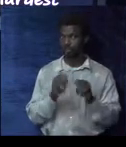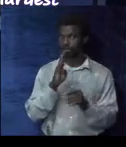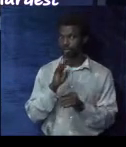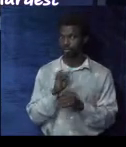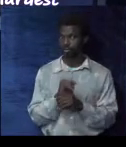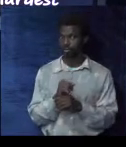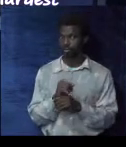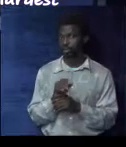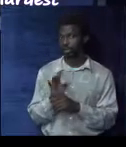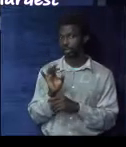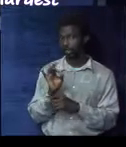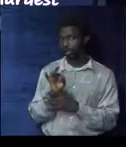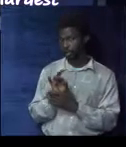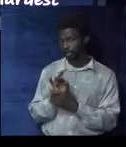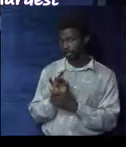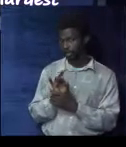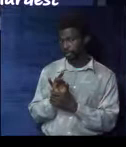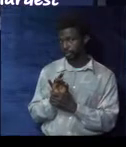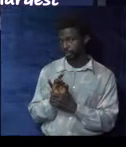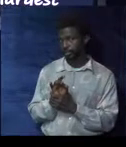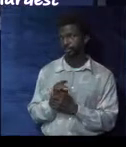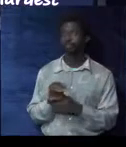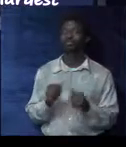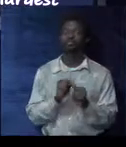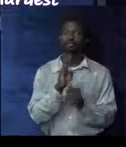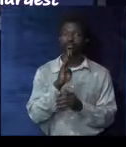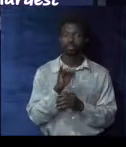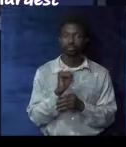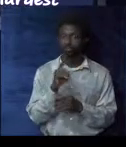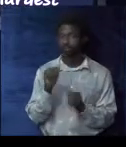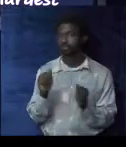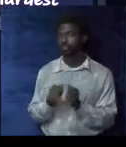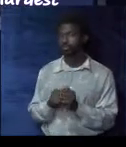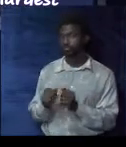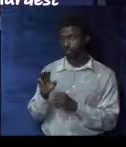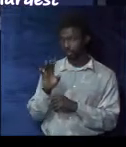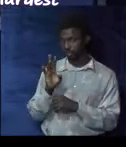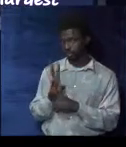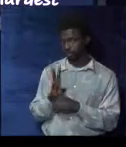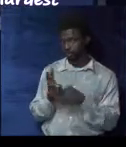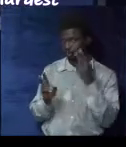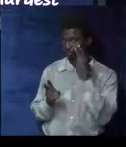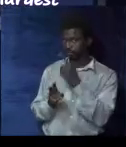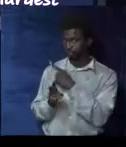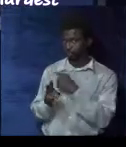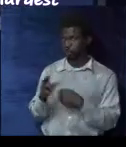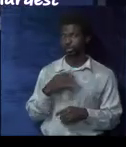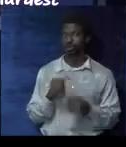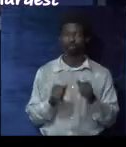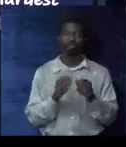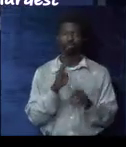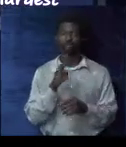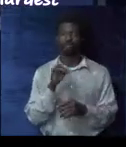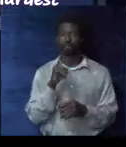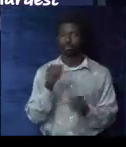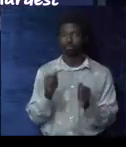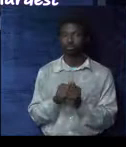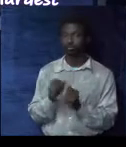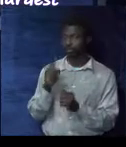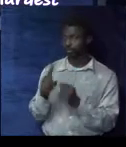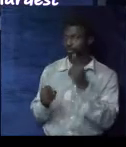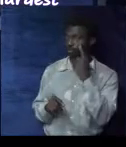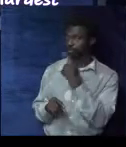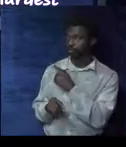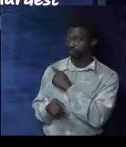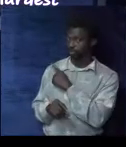this one with 8. So followed by the one with the 7, and then followed by the one with the 1.